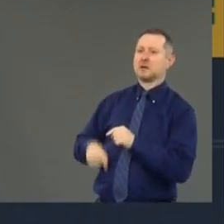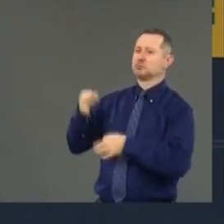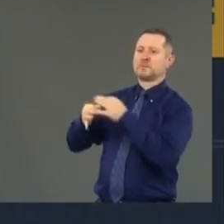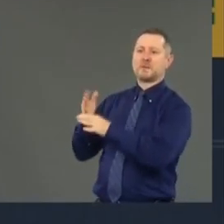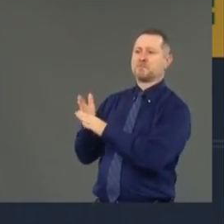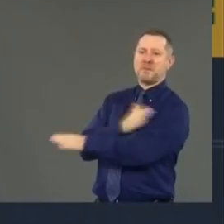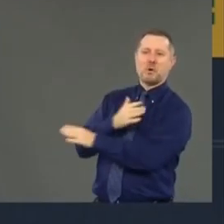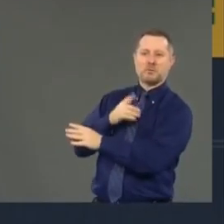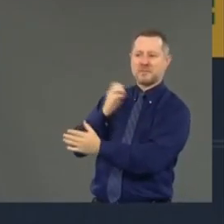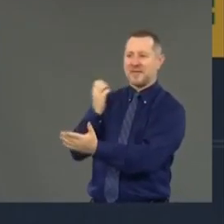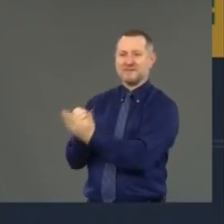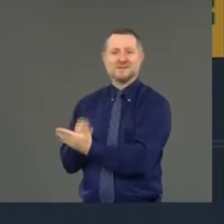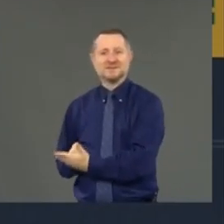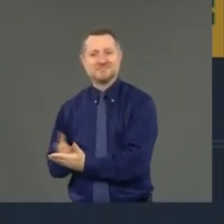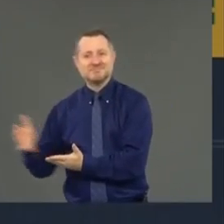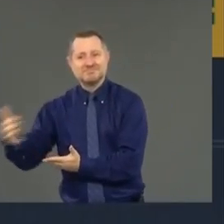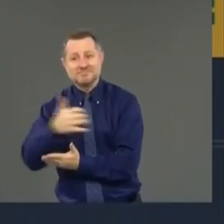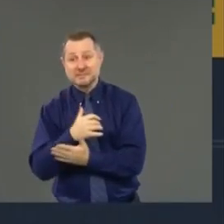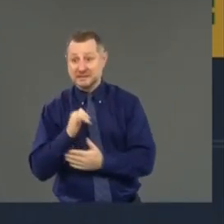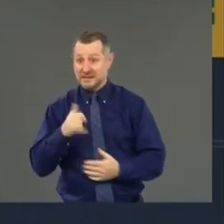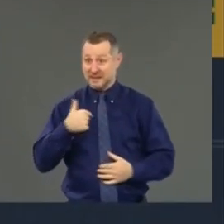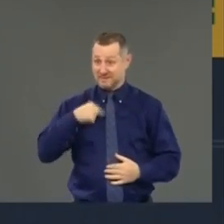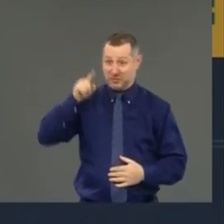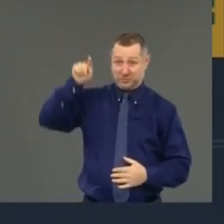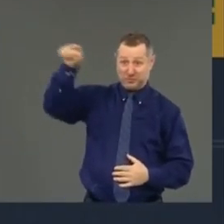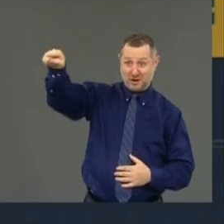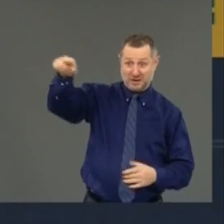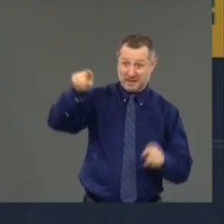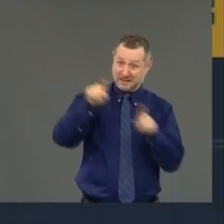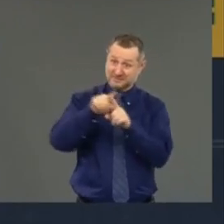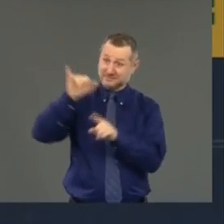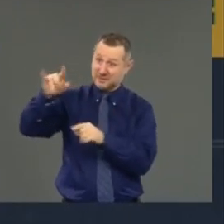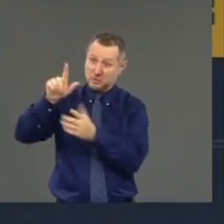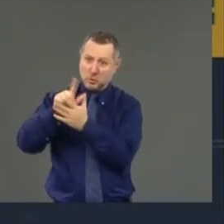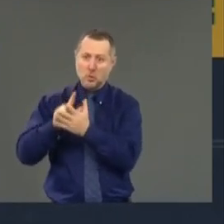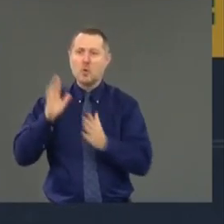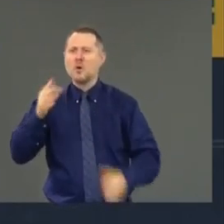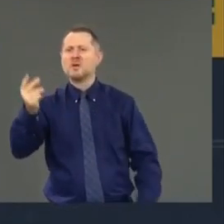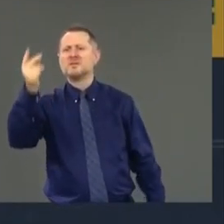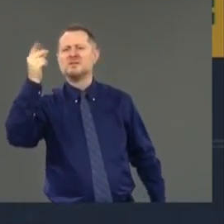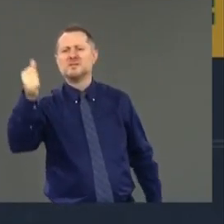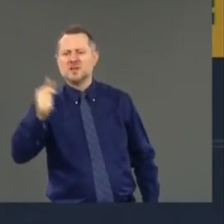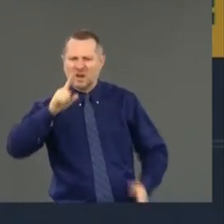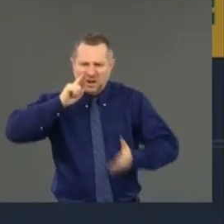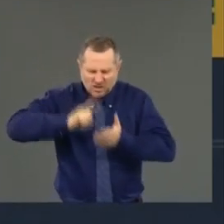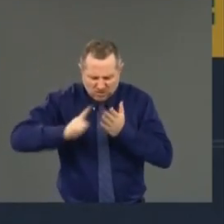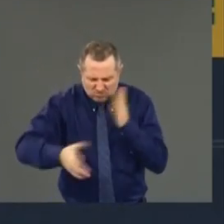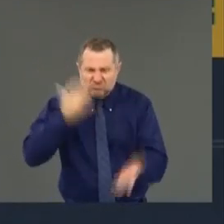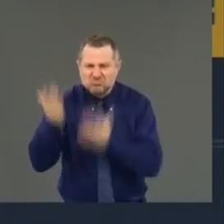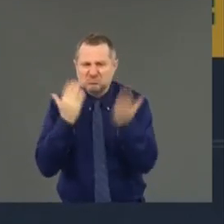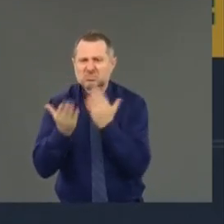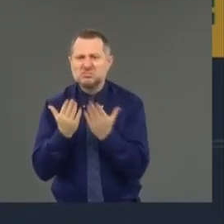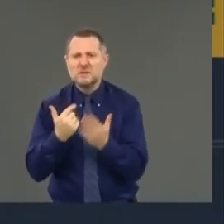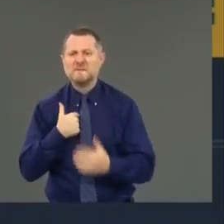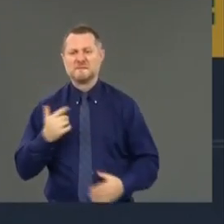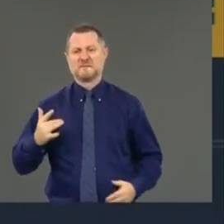would be looking at that case from the first moment because I think there's a criminal case there.